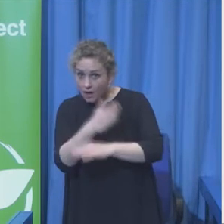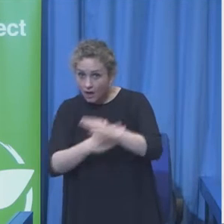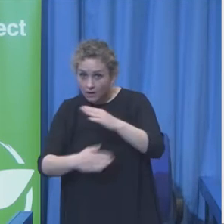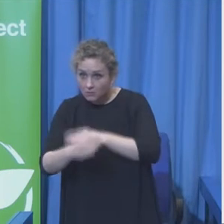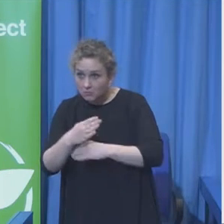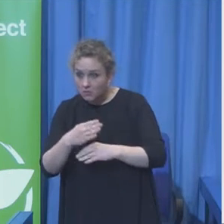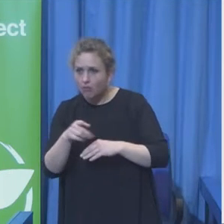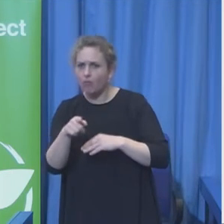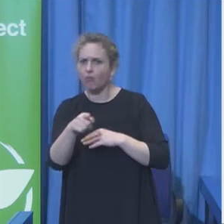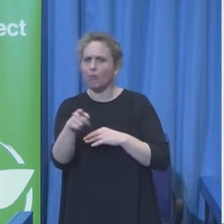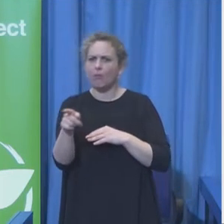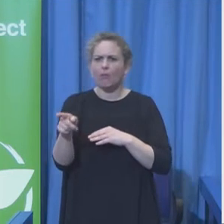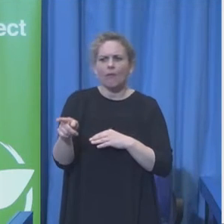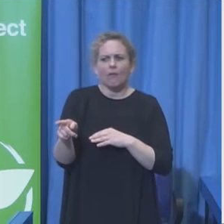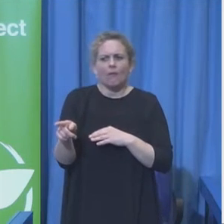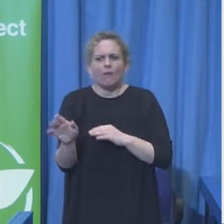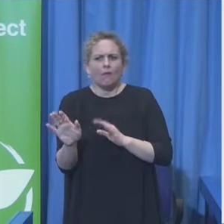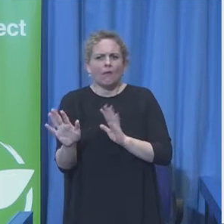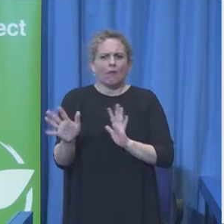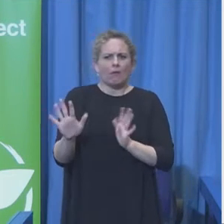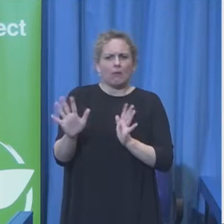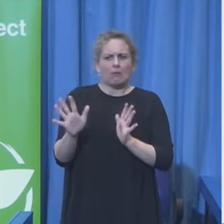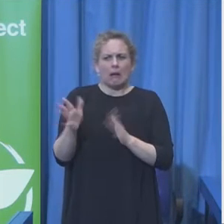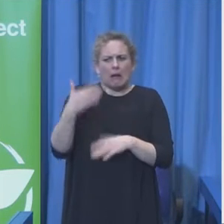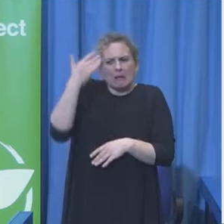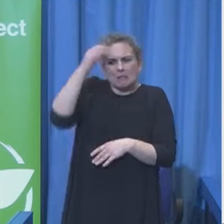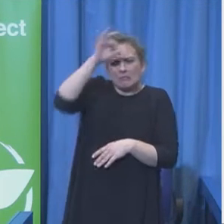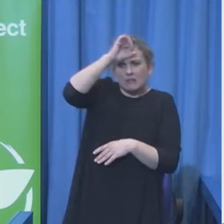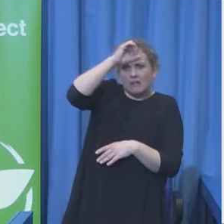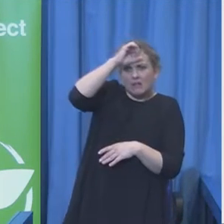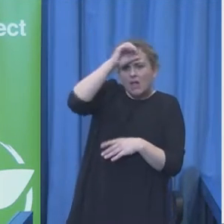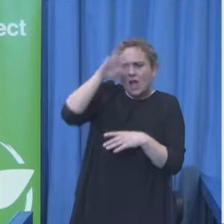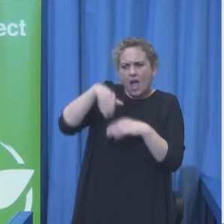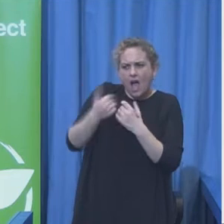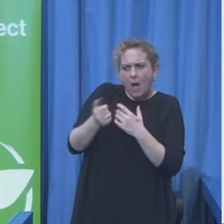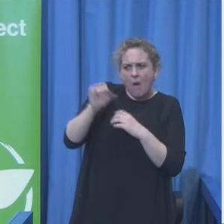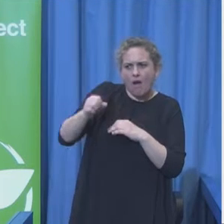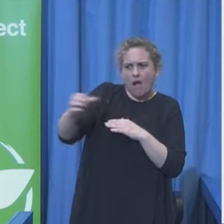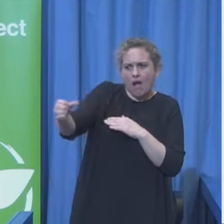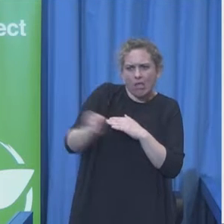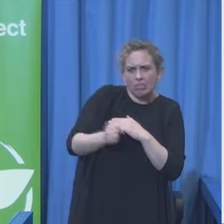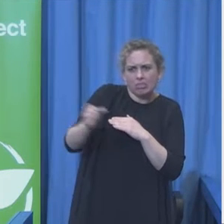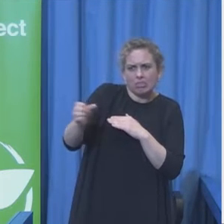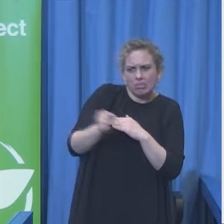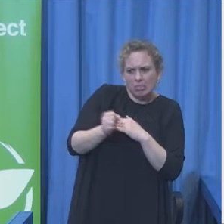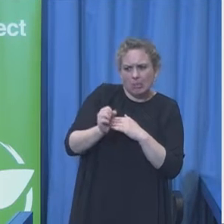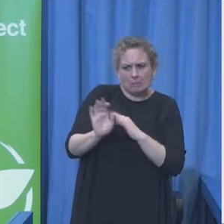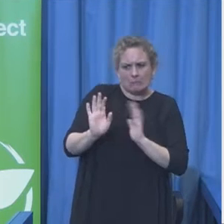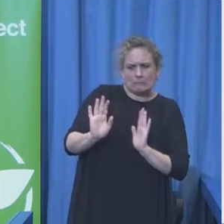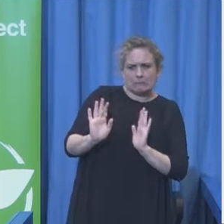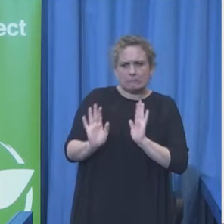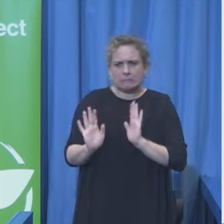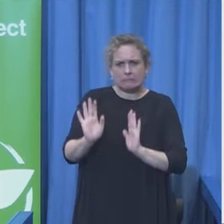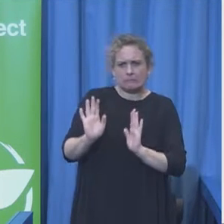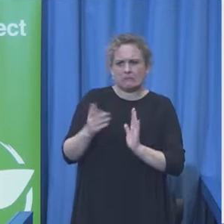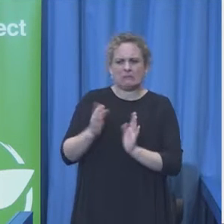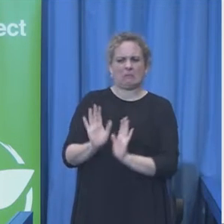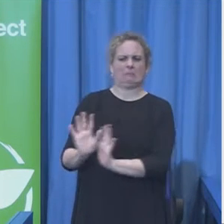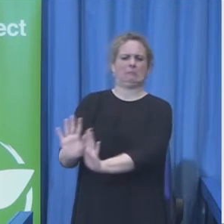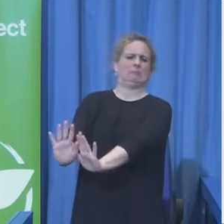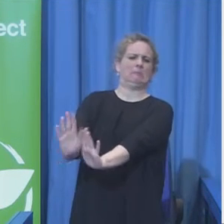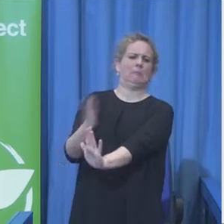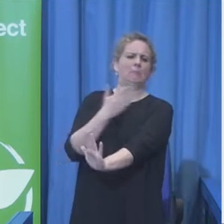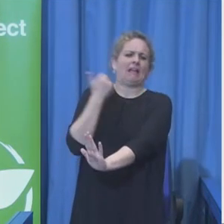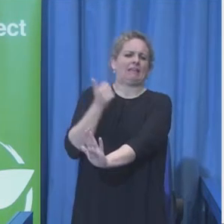justified by the lack of candidates with appropriate qualifications. What can and should be done in such a situation in order